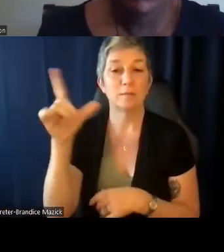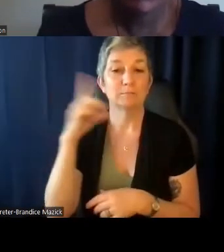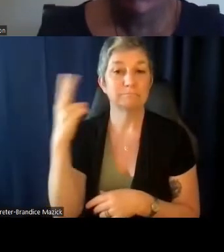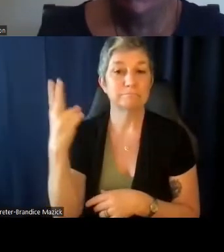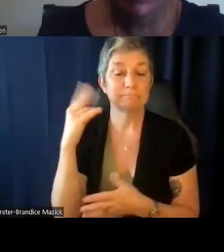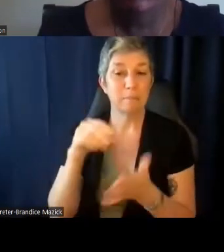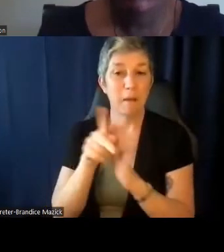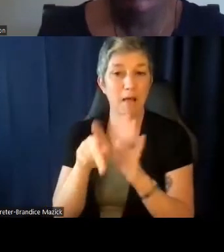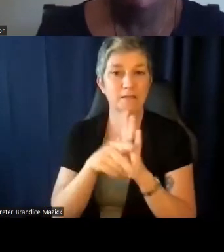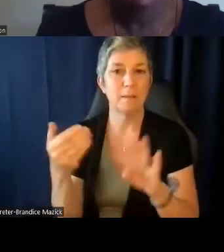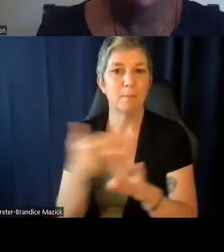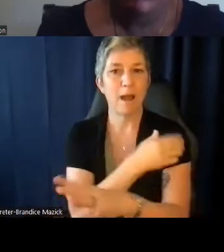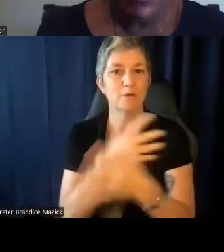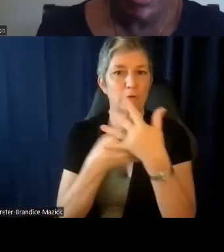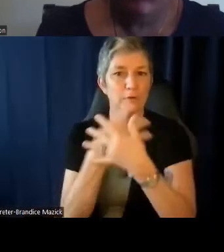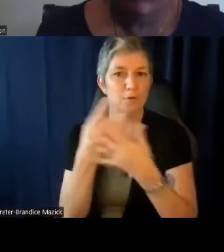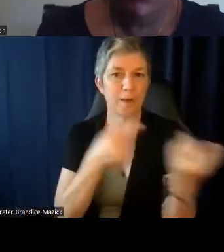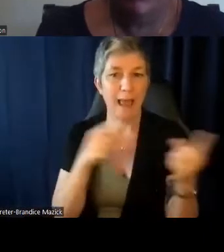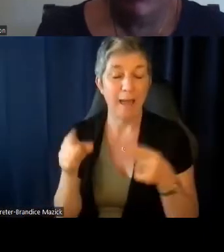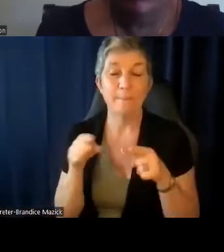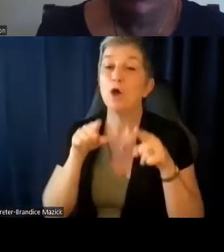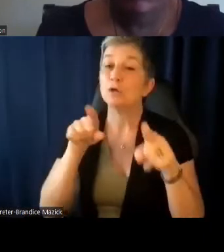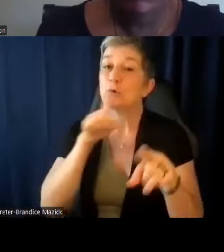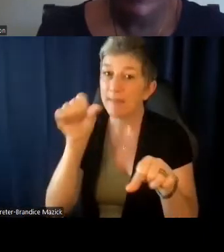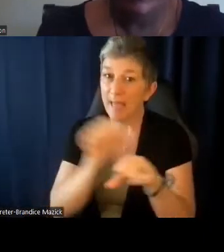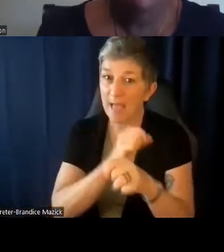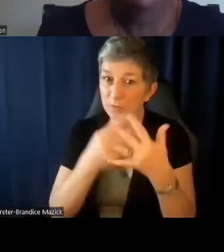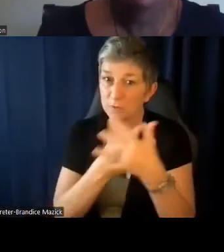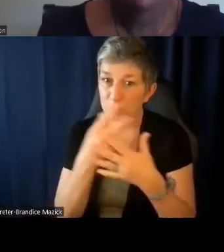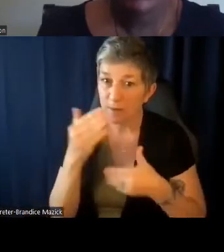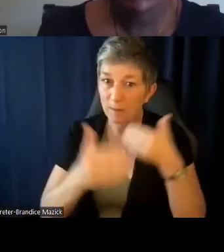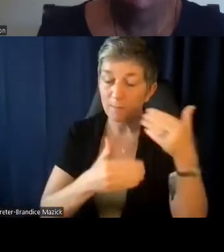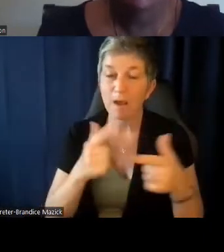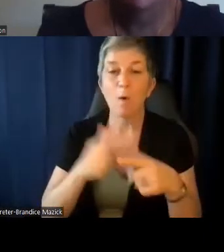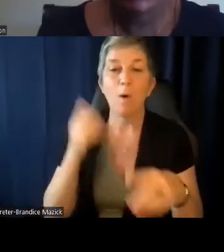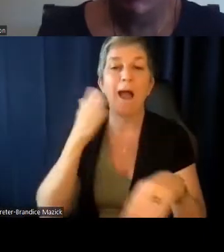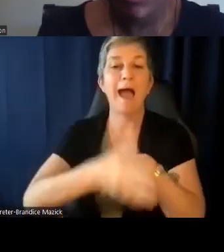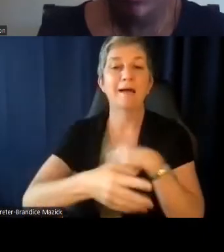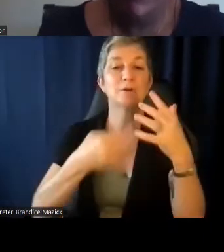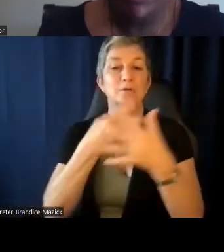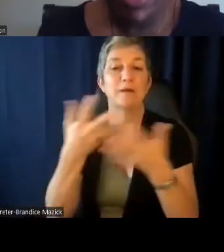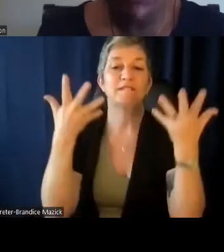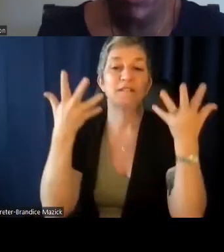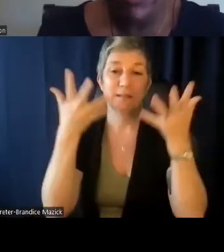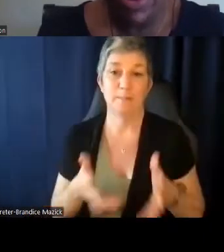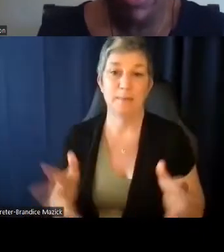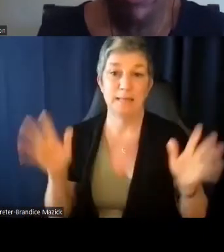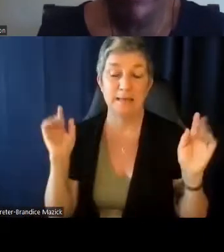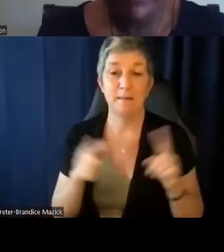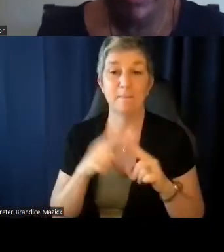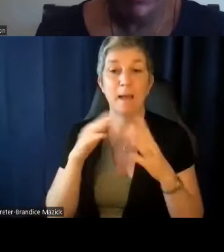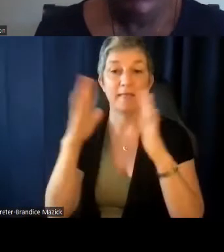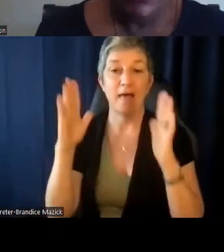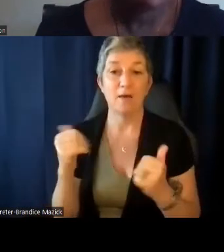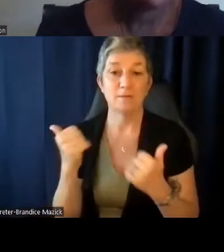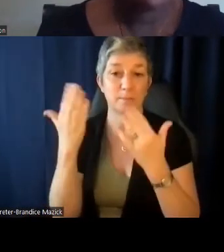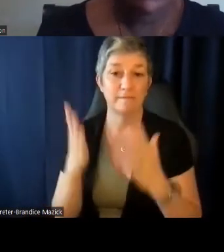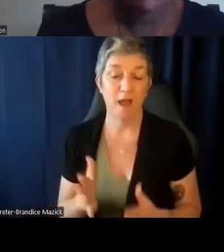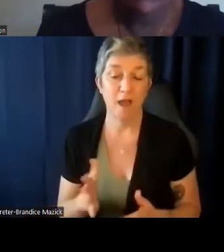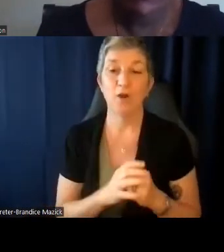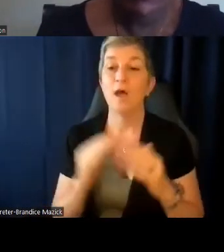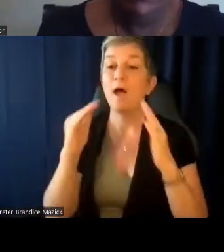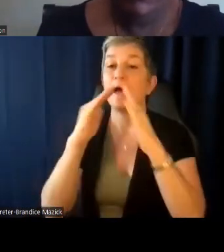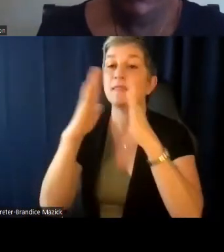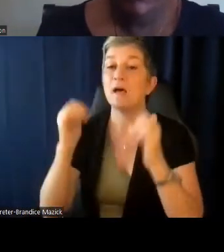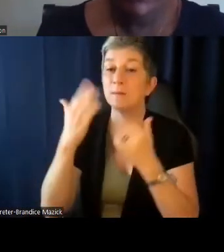the screening taking place, during the actual screening process, or after the screening has already been completed by the housing provider. The housing